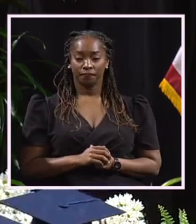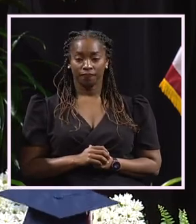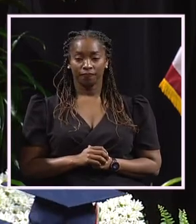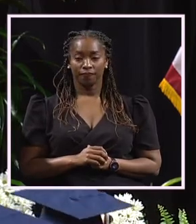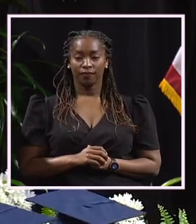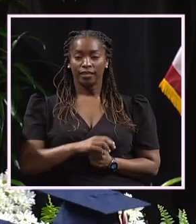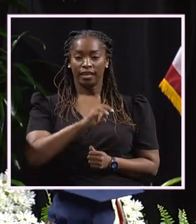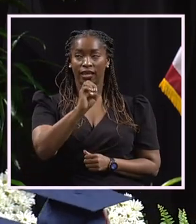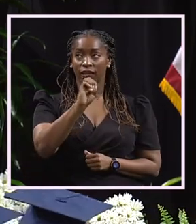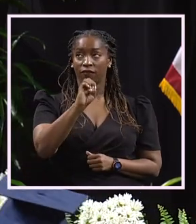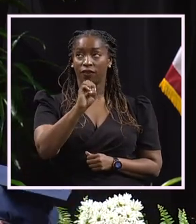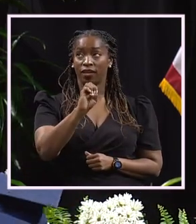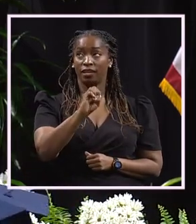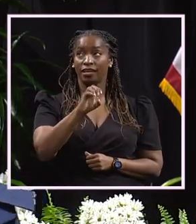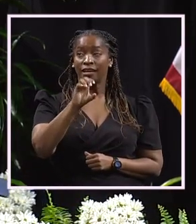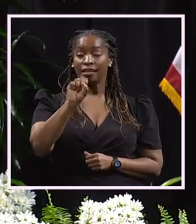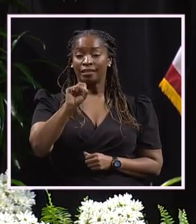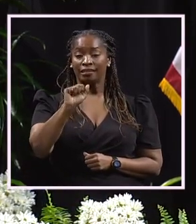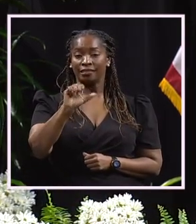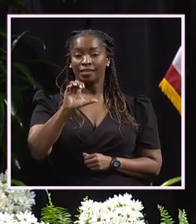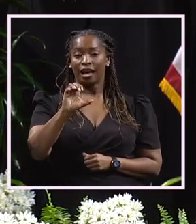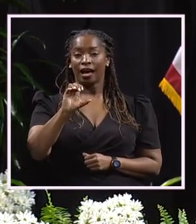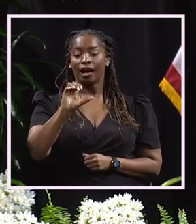Evander Kulesa Sakavumbi.